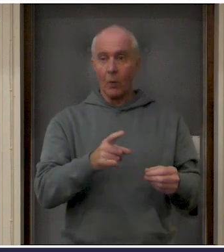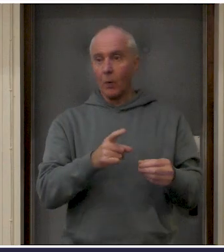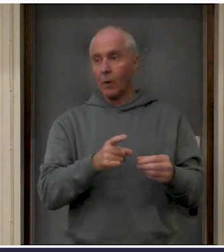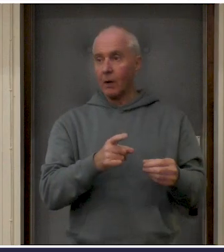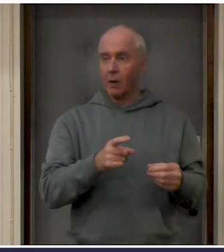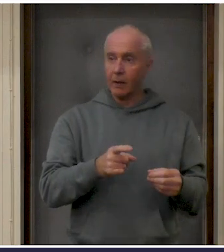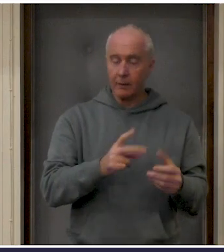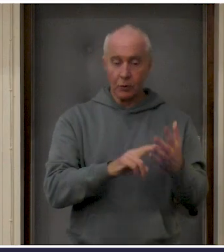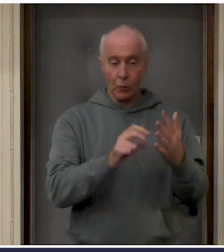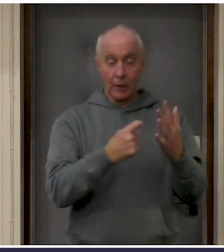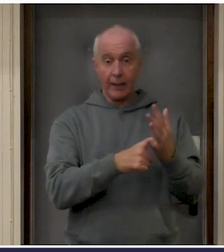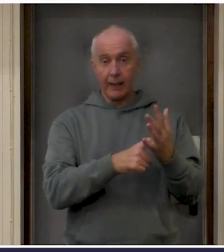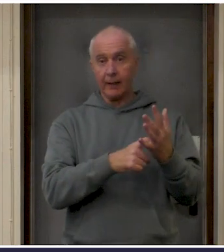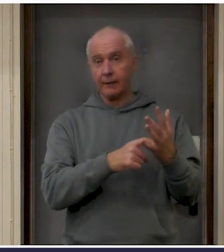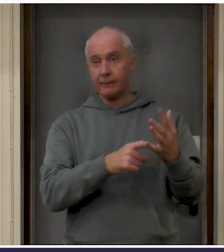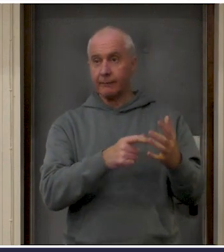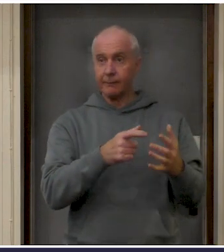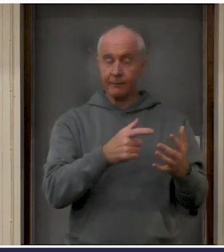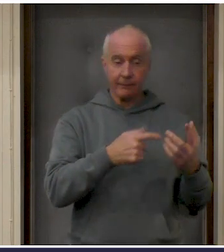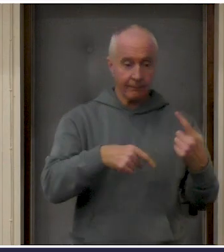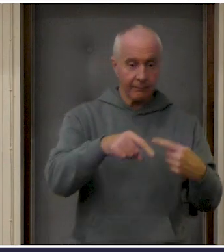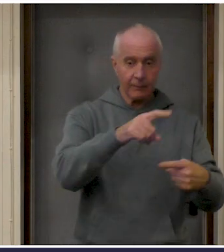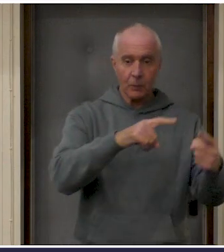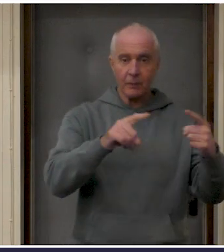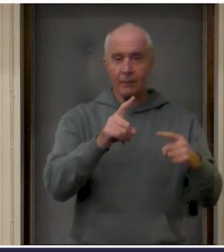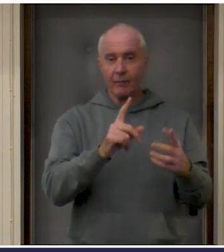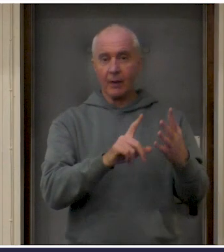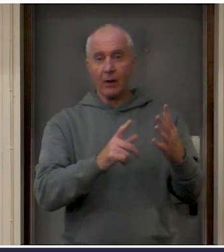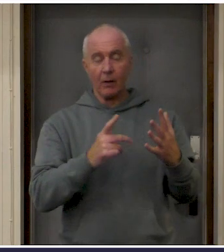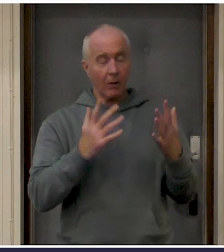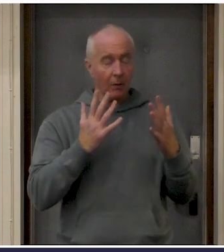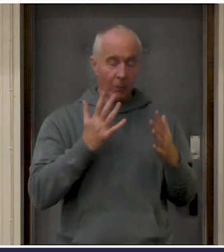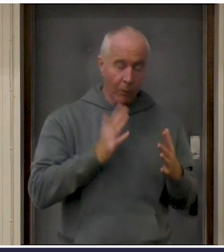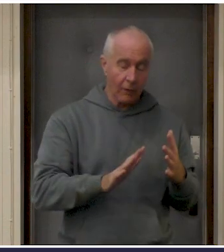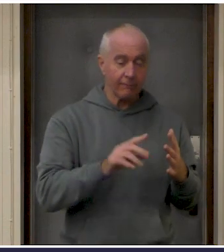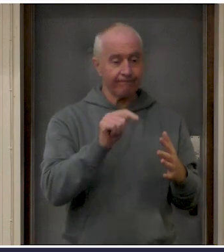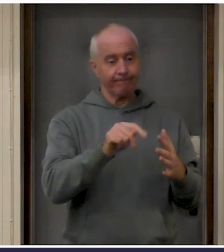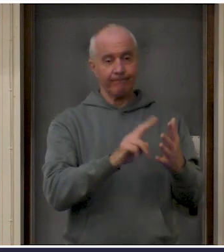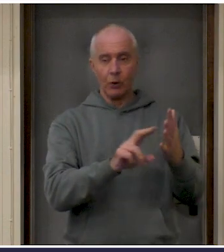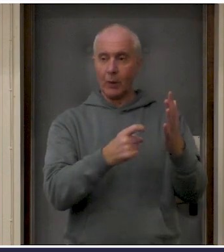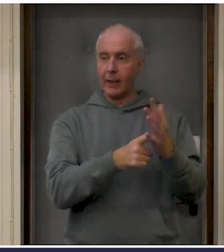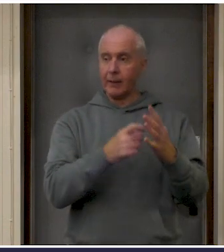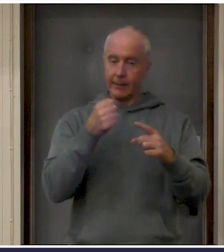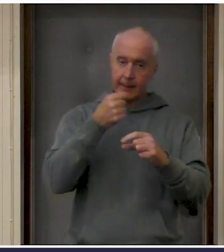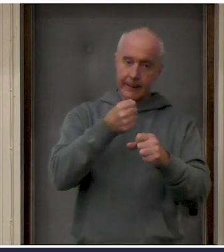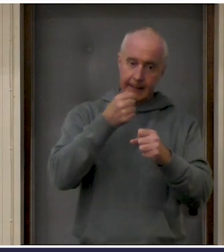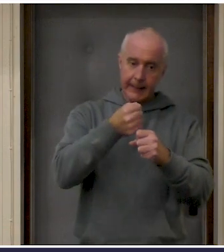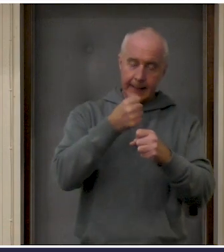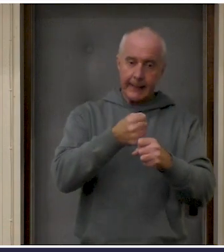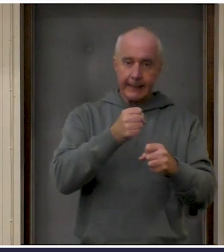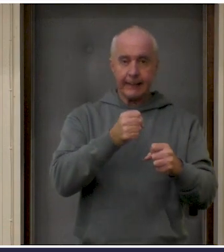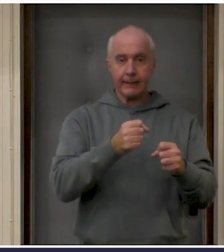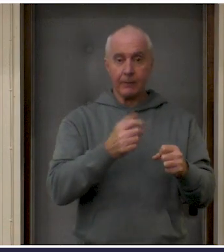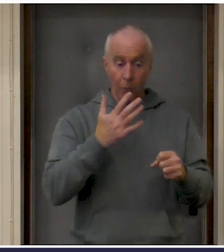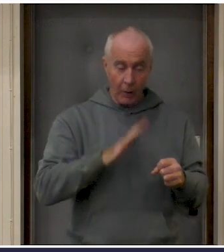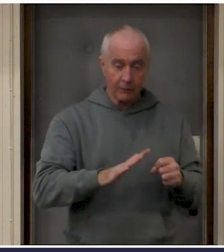The nuclear communities, the dying nuclear communities of the UK are crying out for new nuclear. They all want it. They're all campaigning for it, not against